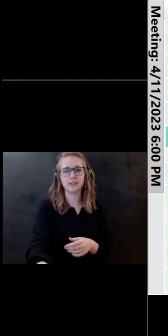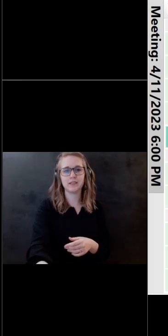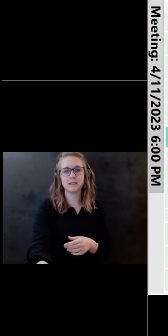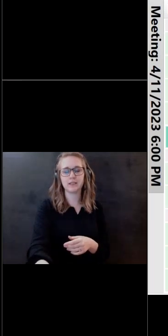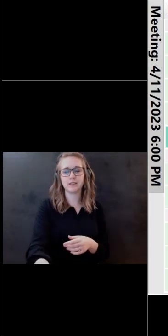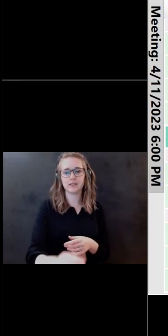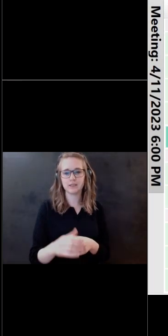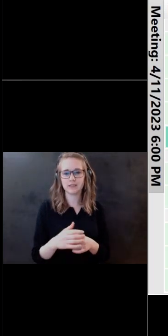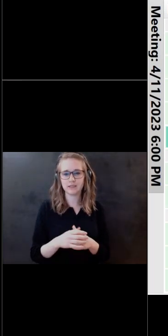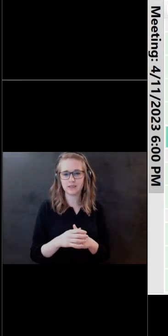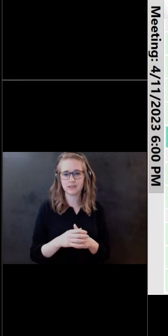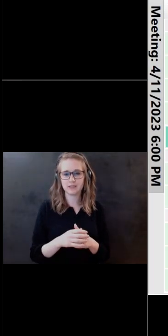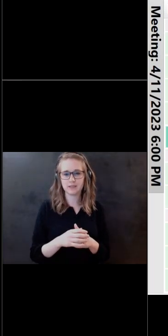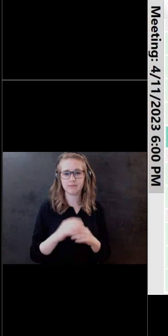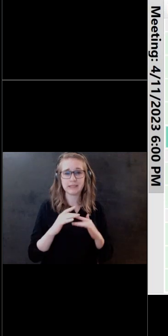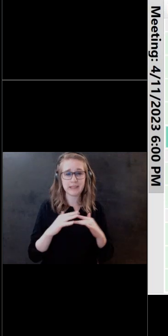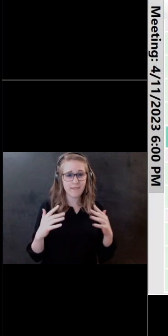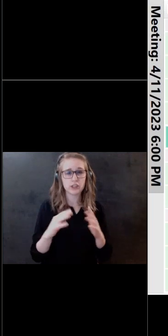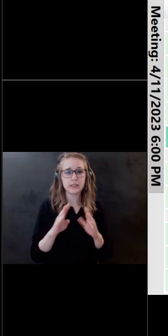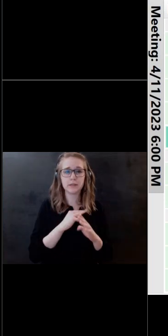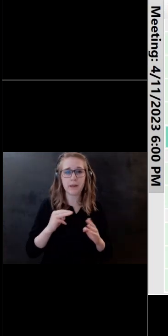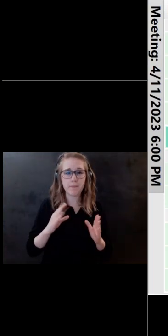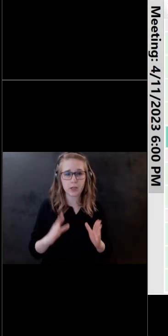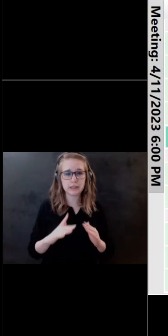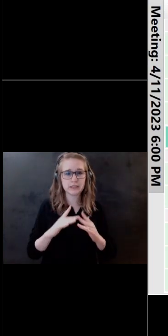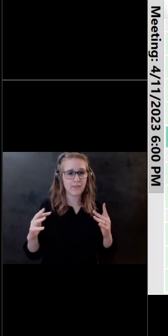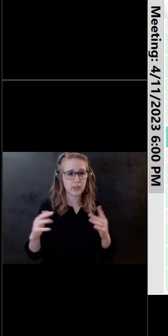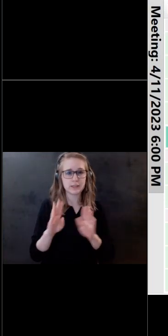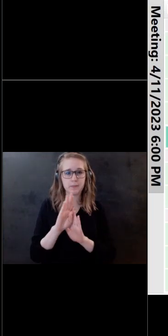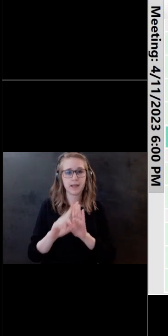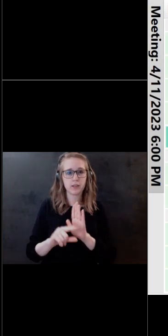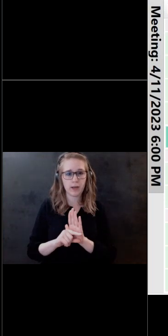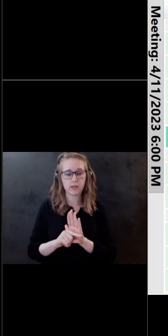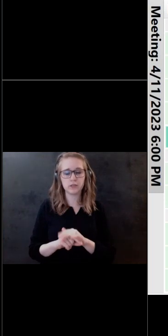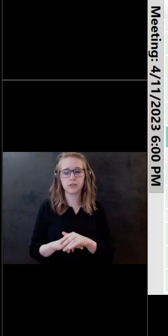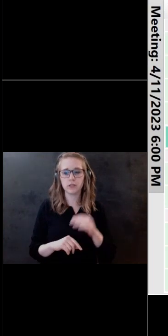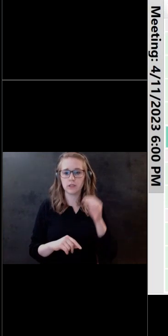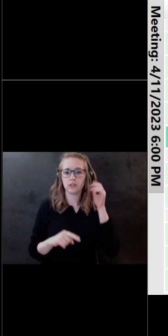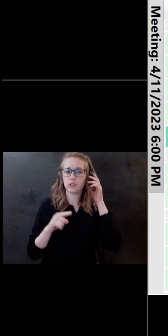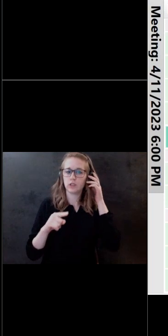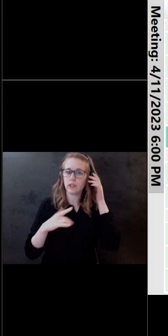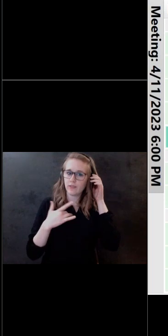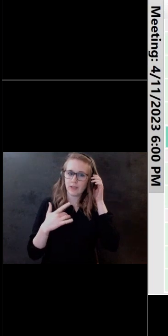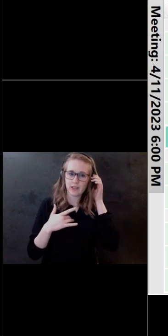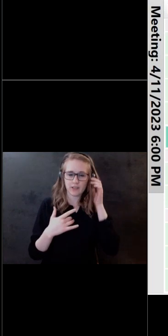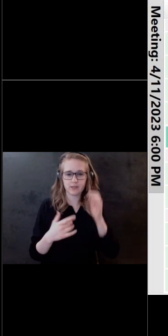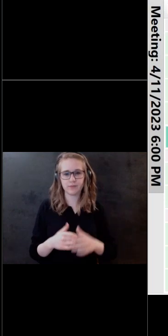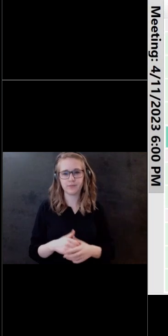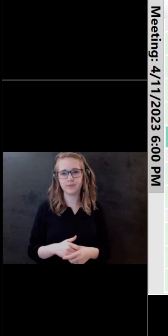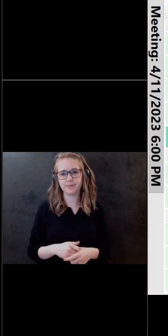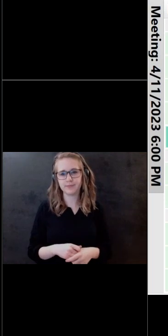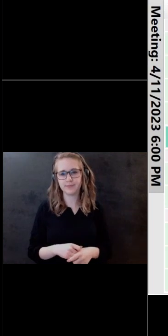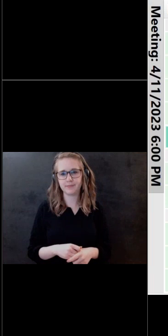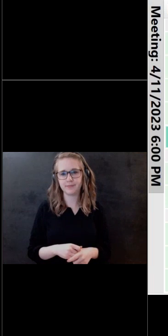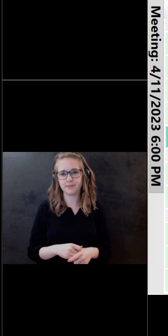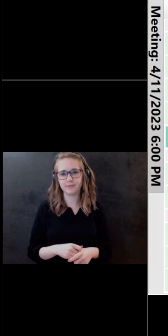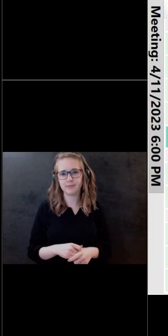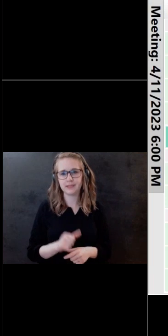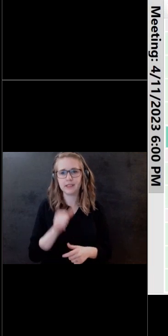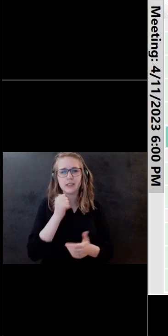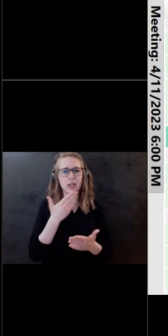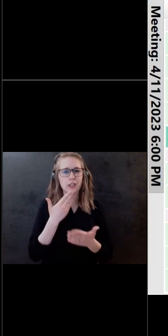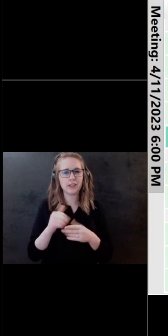various member and diverse background. And she felt that it's not good practice to